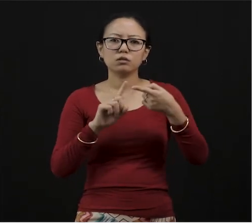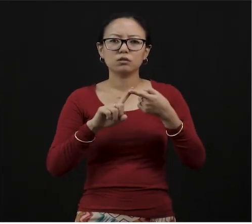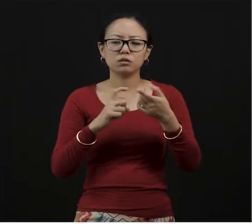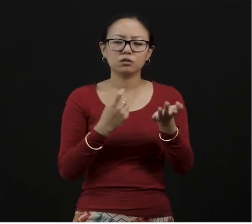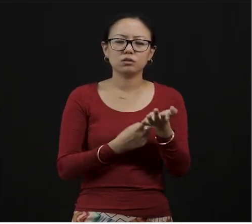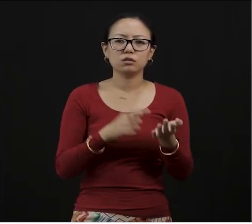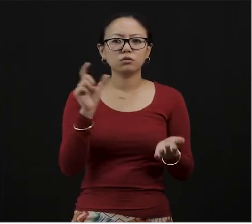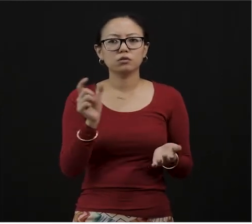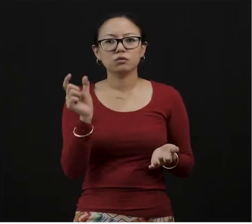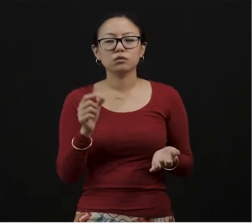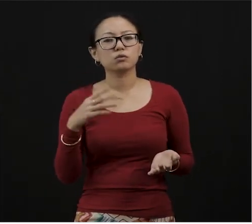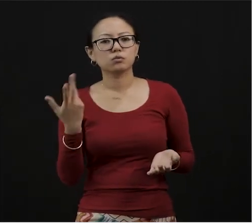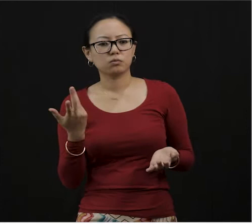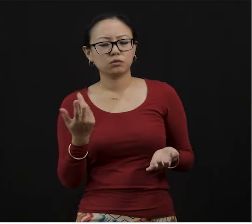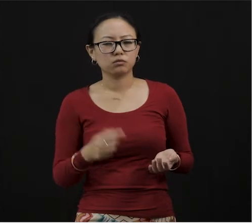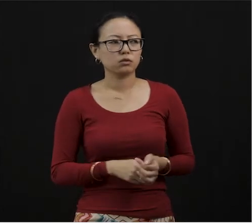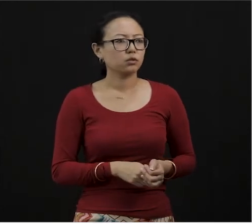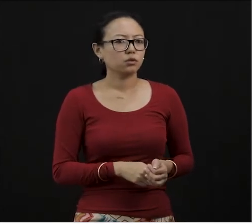height of a wall or the length of your clothes.